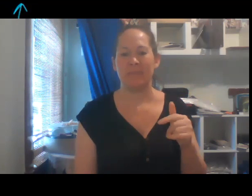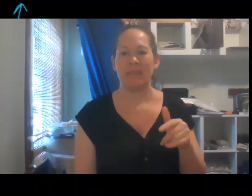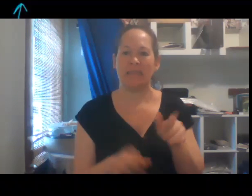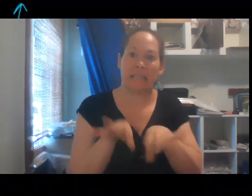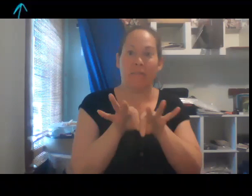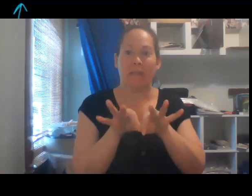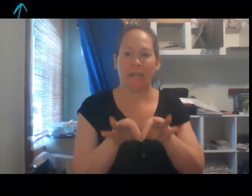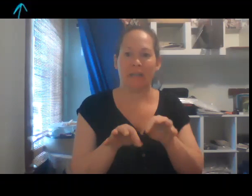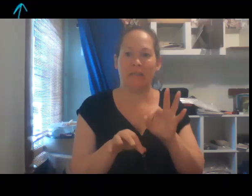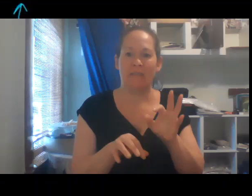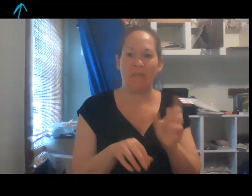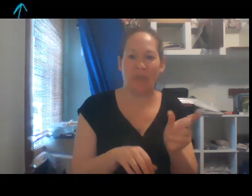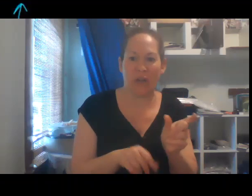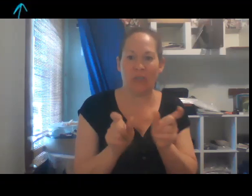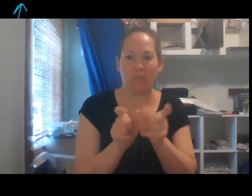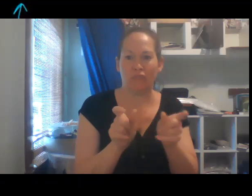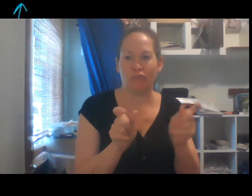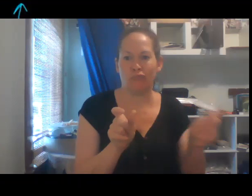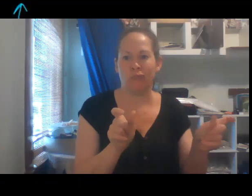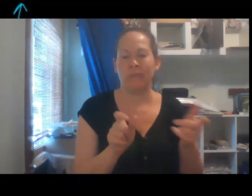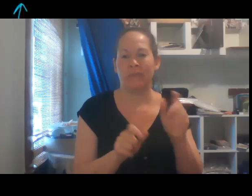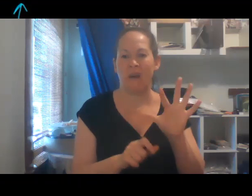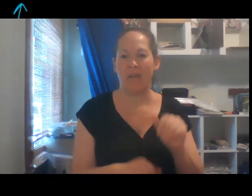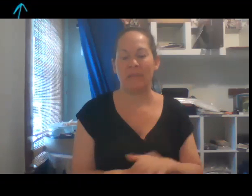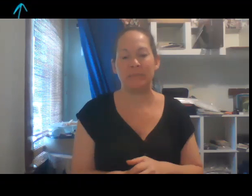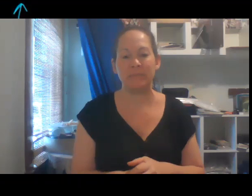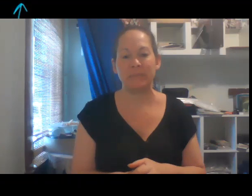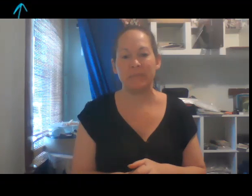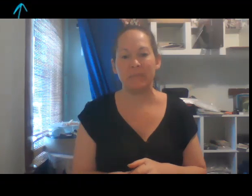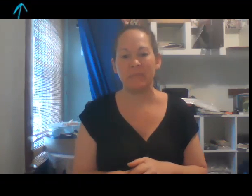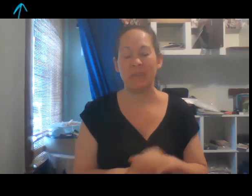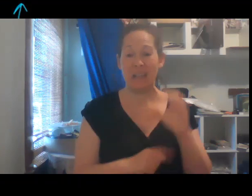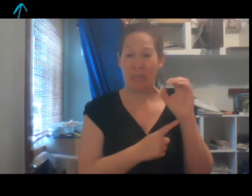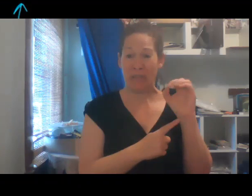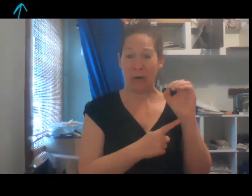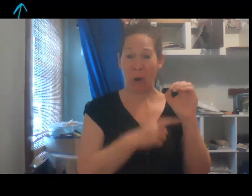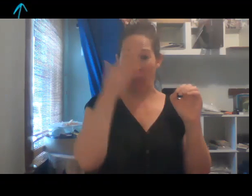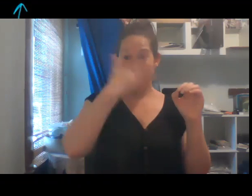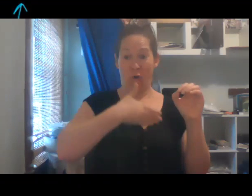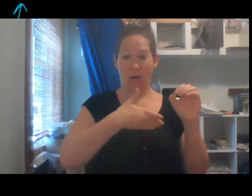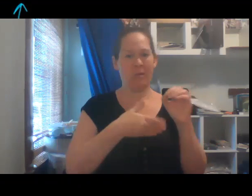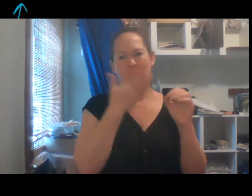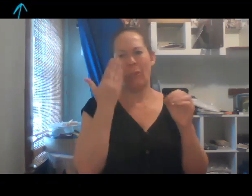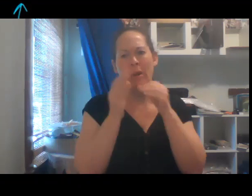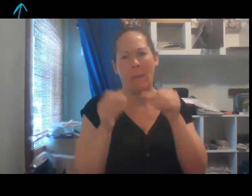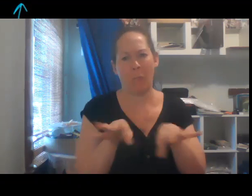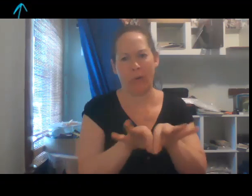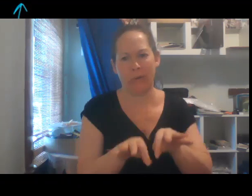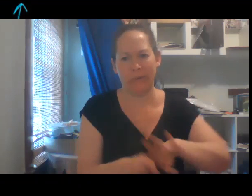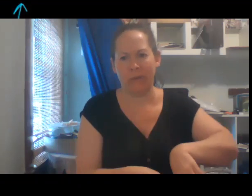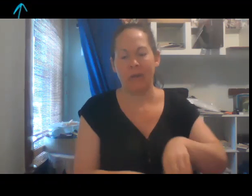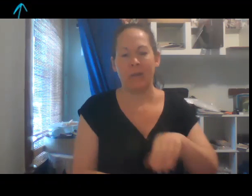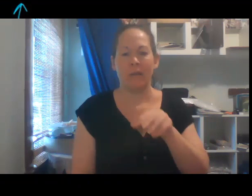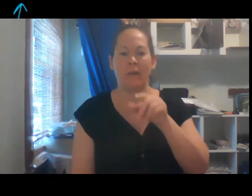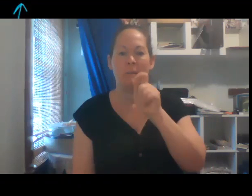rounding errors in the future, right? This 0 in front isn't significant. It's just holding place. These numbers are the significant ones.